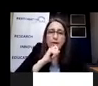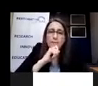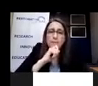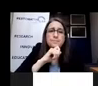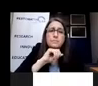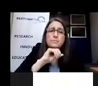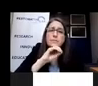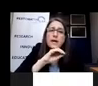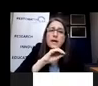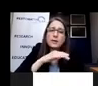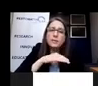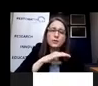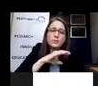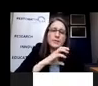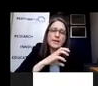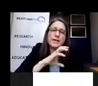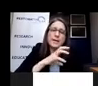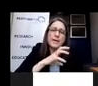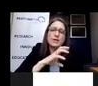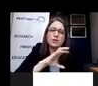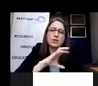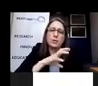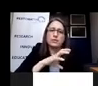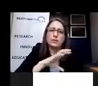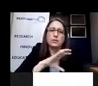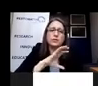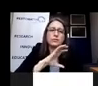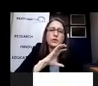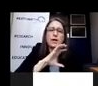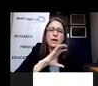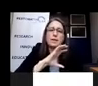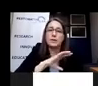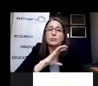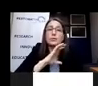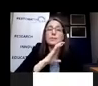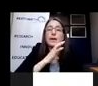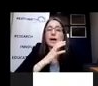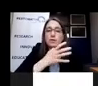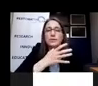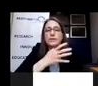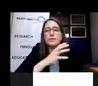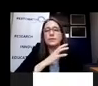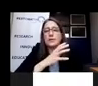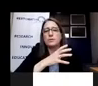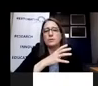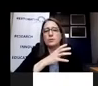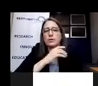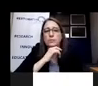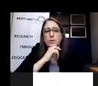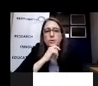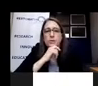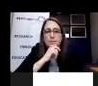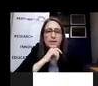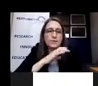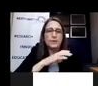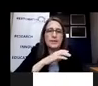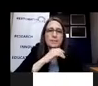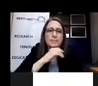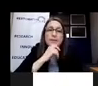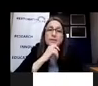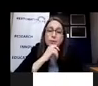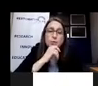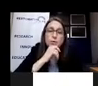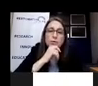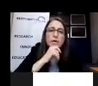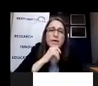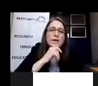do that, I think we should be taking a page out of what we've learned about the really powerful difference that a restorative approach has made, for example,